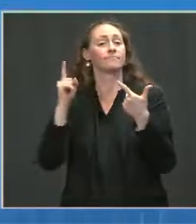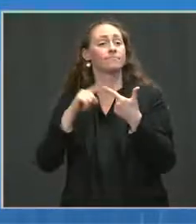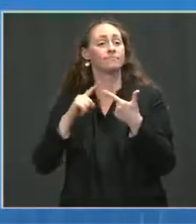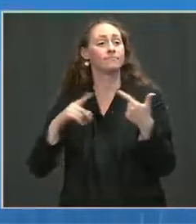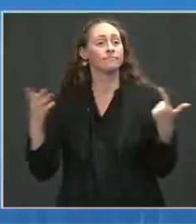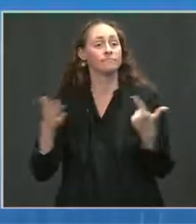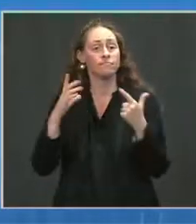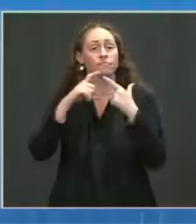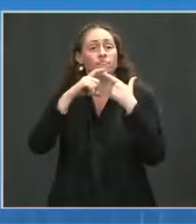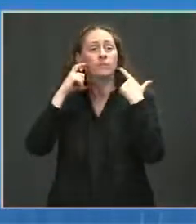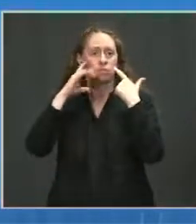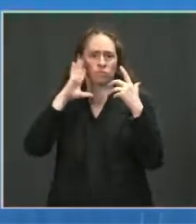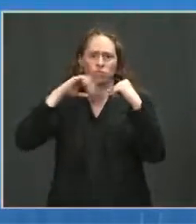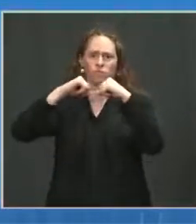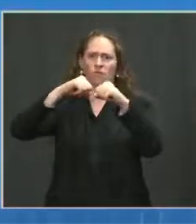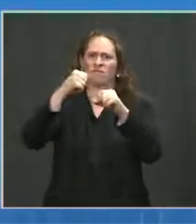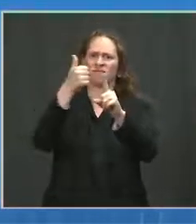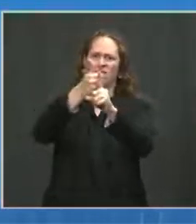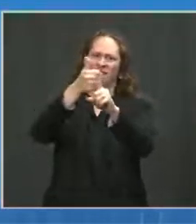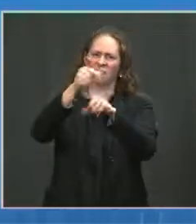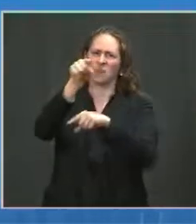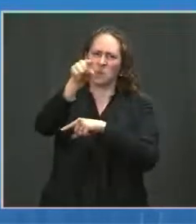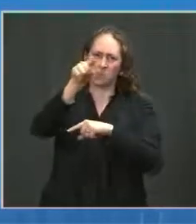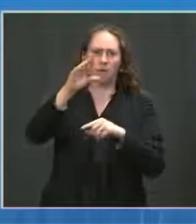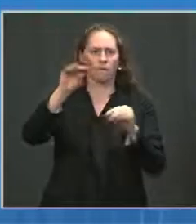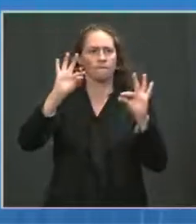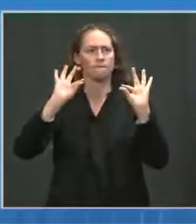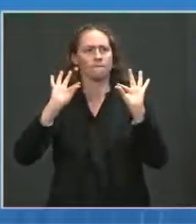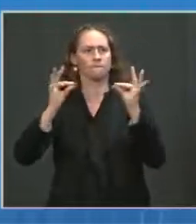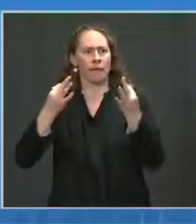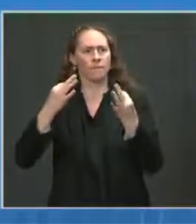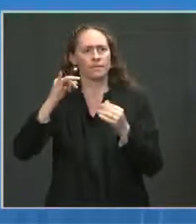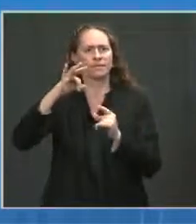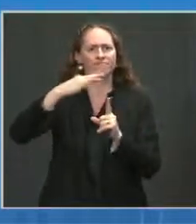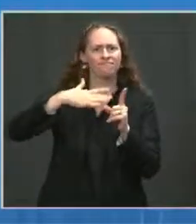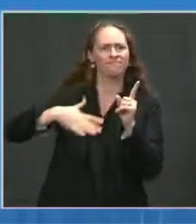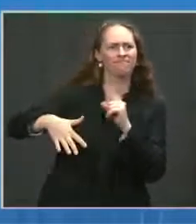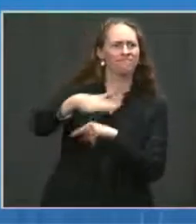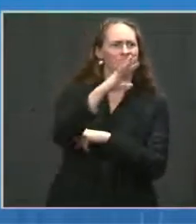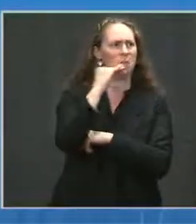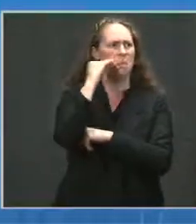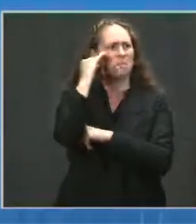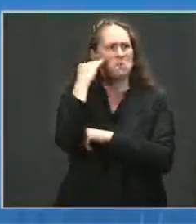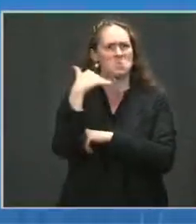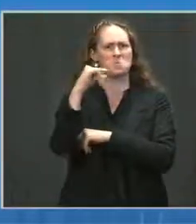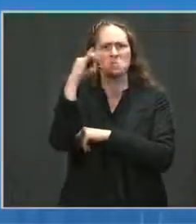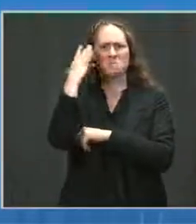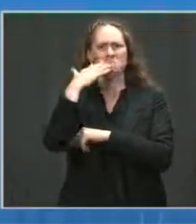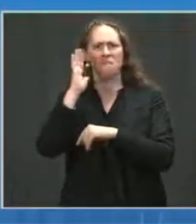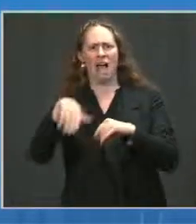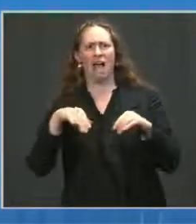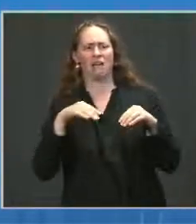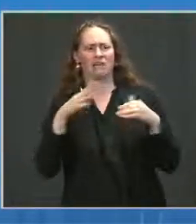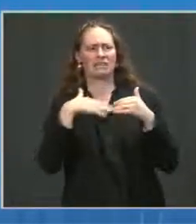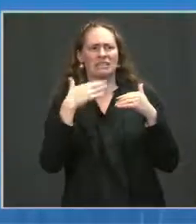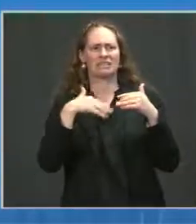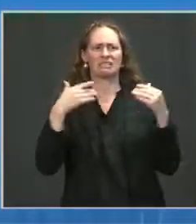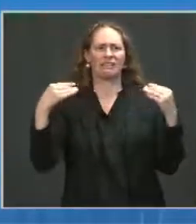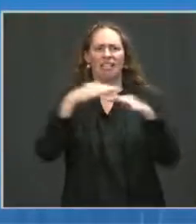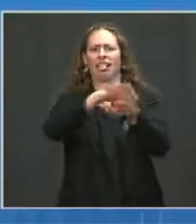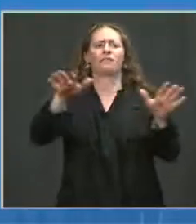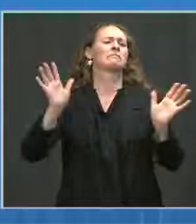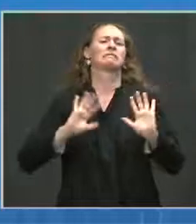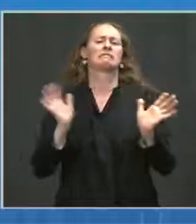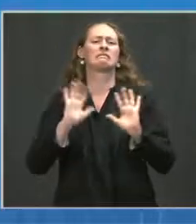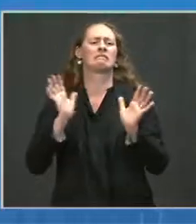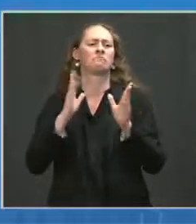protect you and your family. If you are in an area of substantial or high transmission, please wear a mask in public indoor settings,